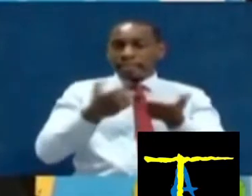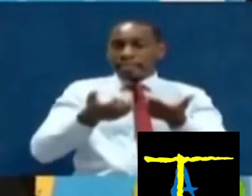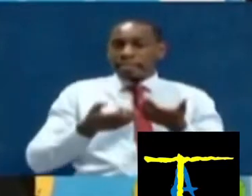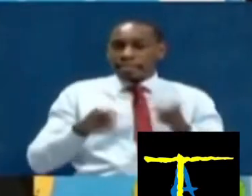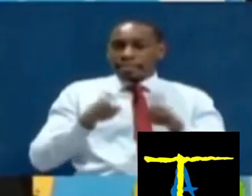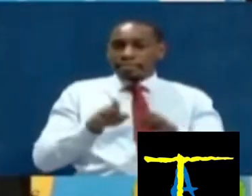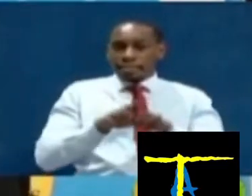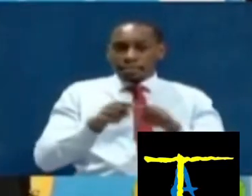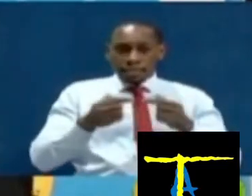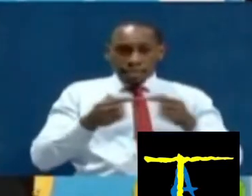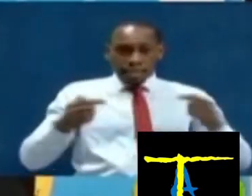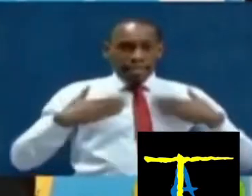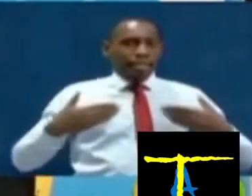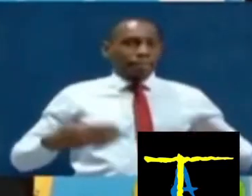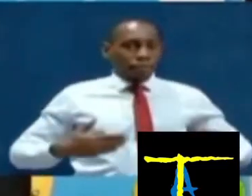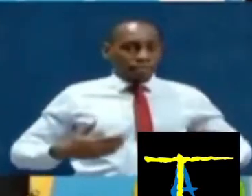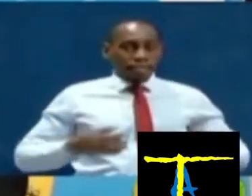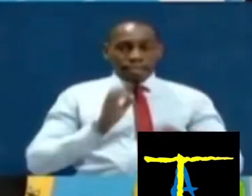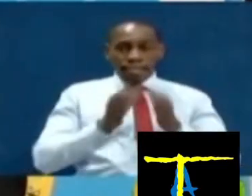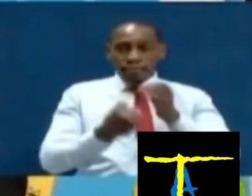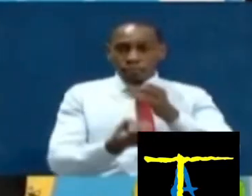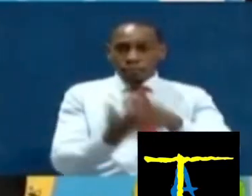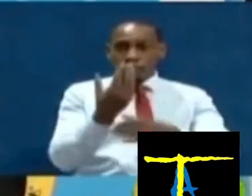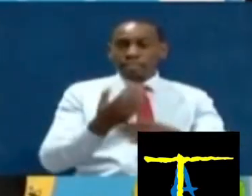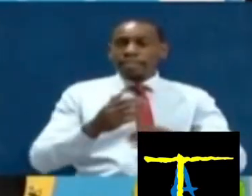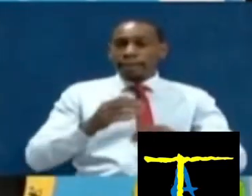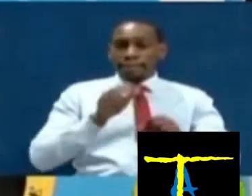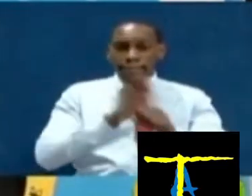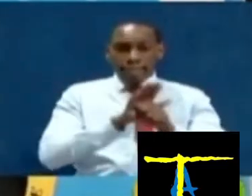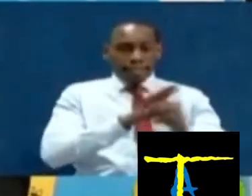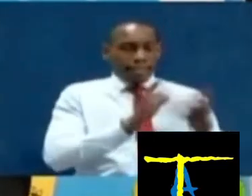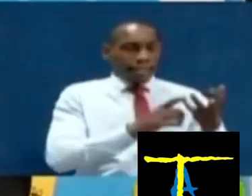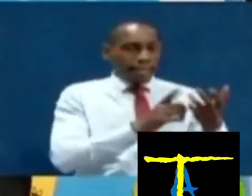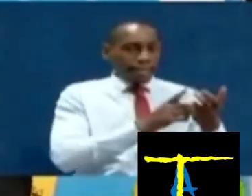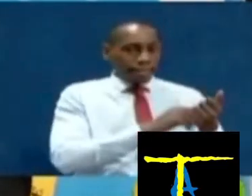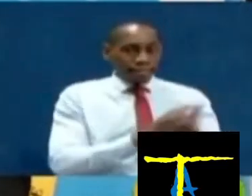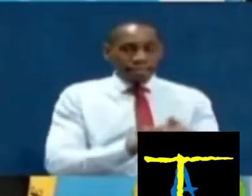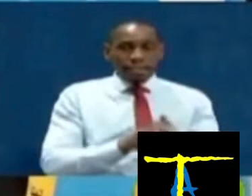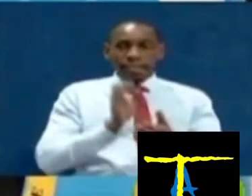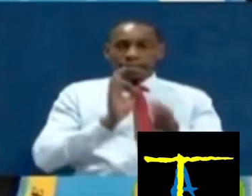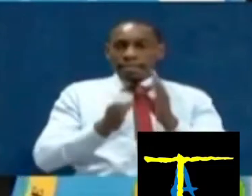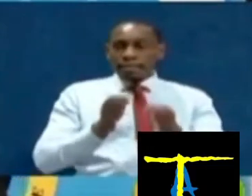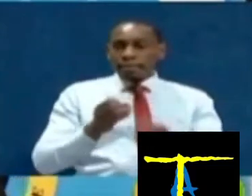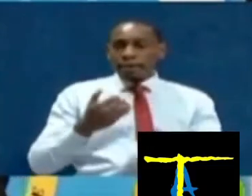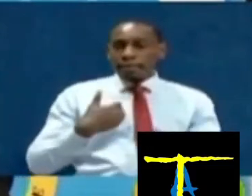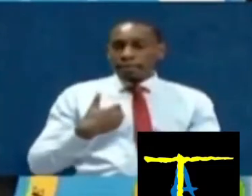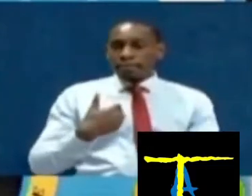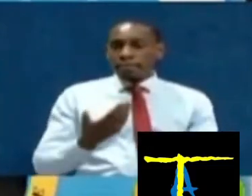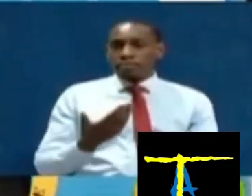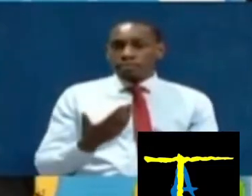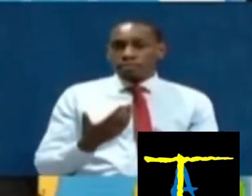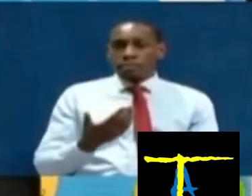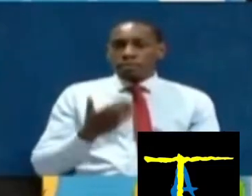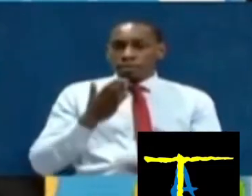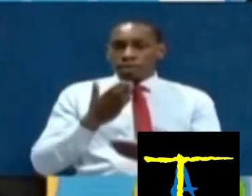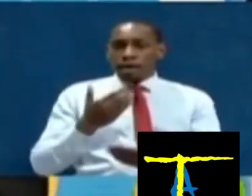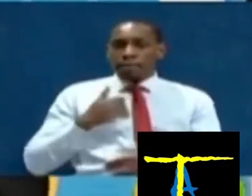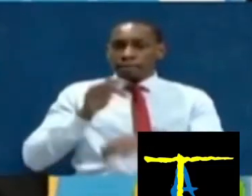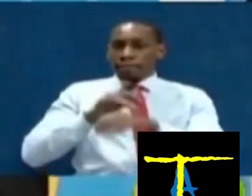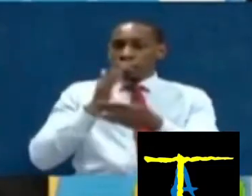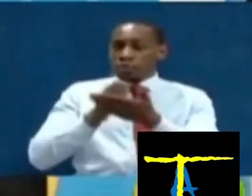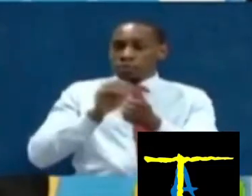because these antibodies then, if you form them in sufficient quantities, if you then get into contact with the real